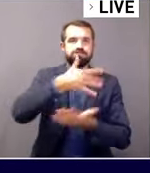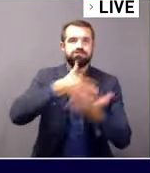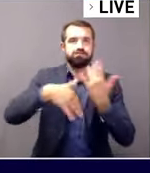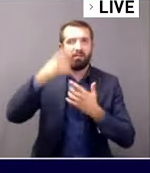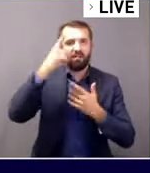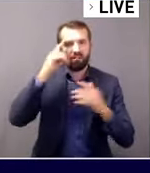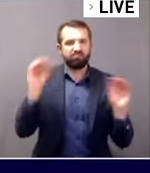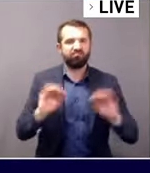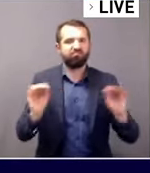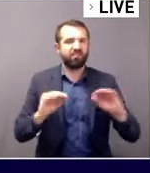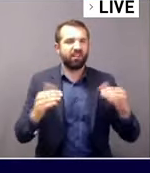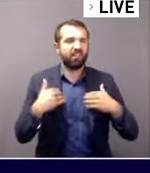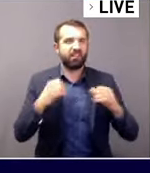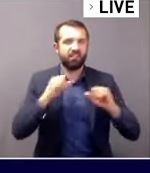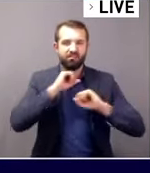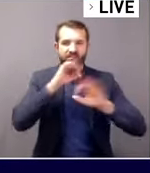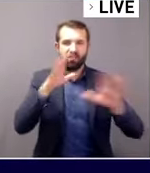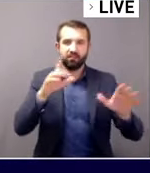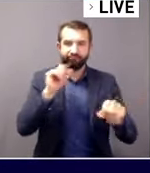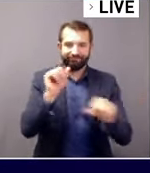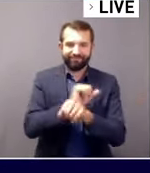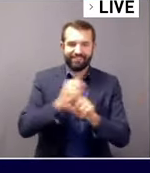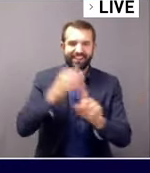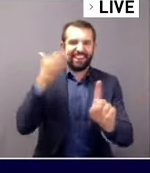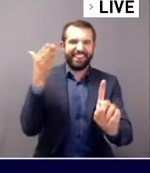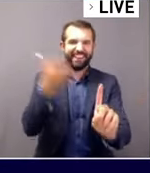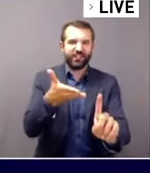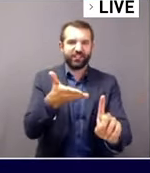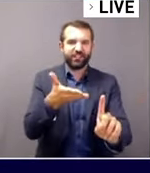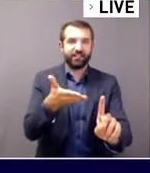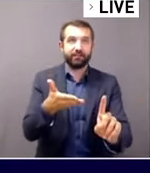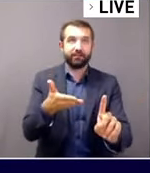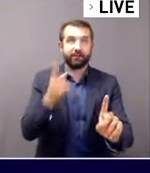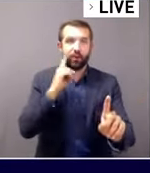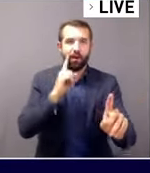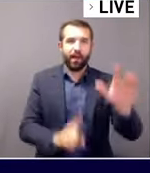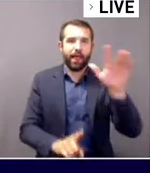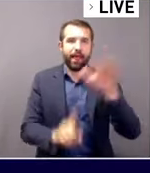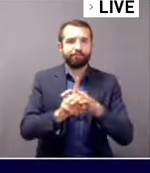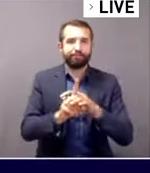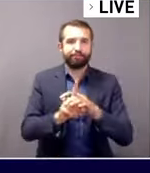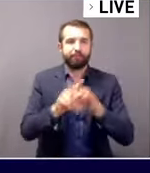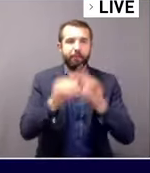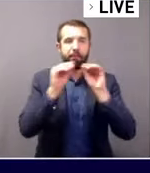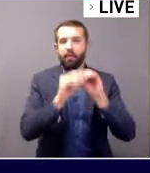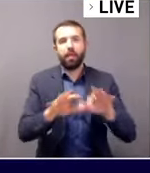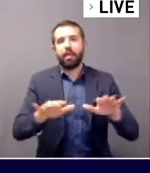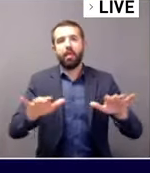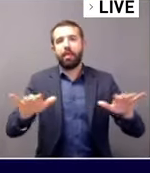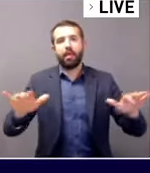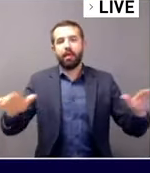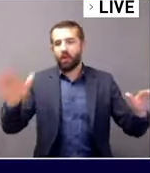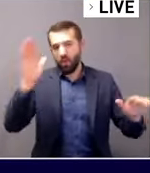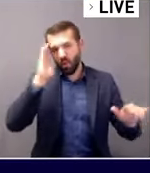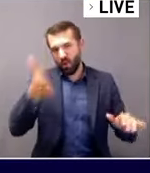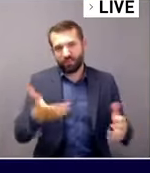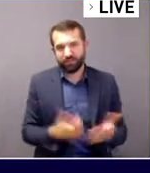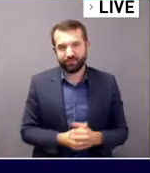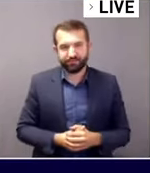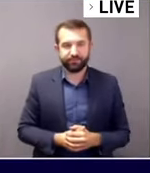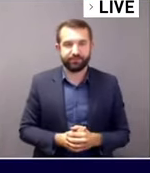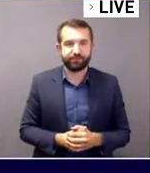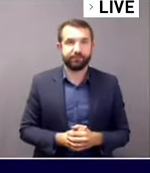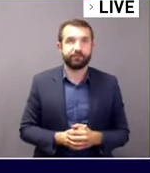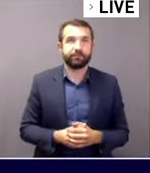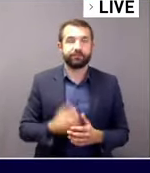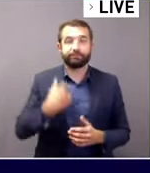any backyard gathering, barbecue, or brunch that you might have planned this weekend. And I understand that. I